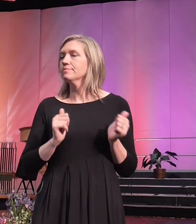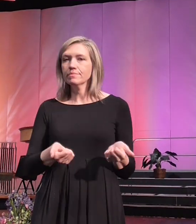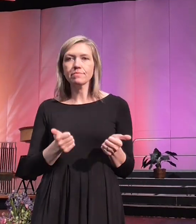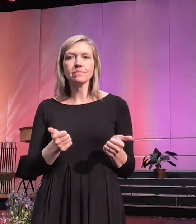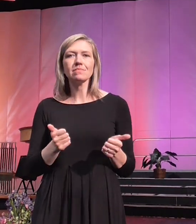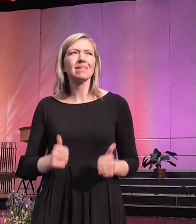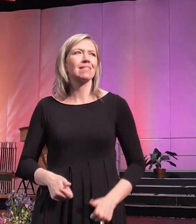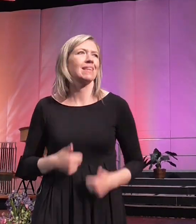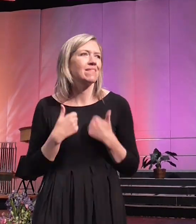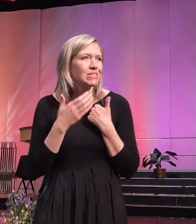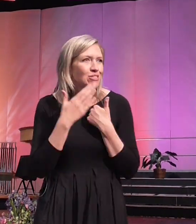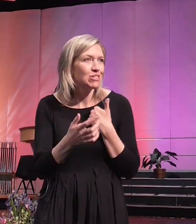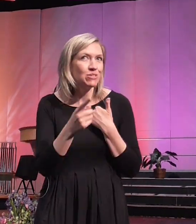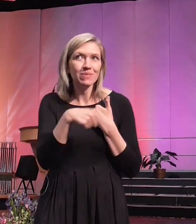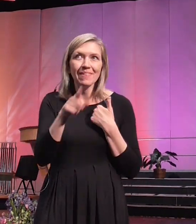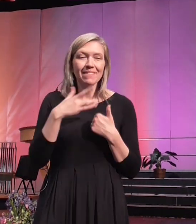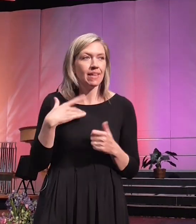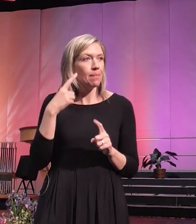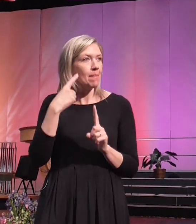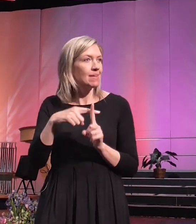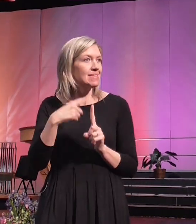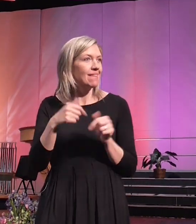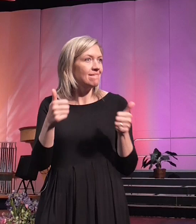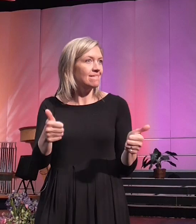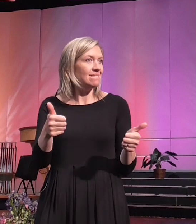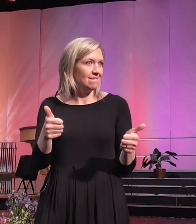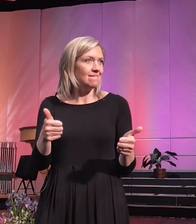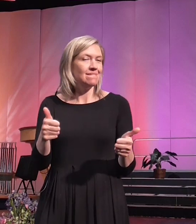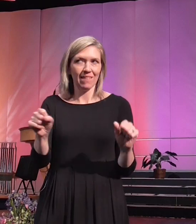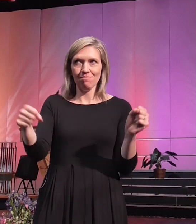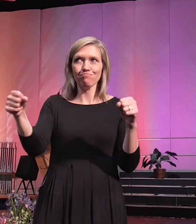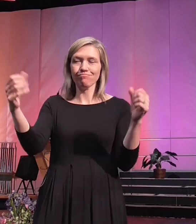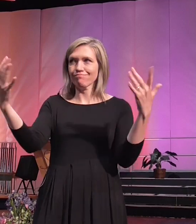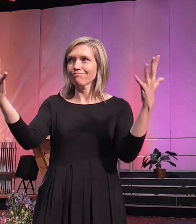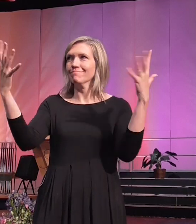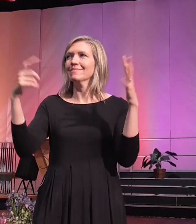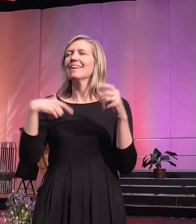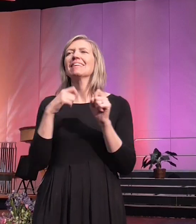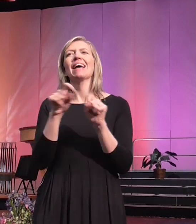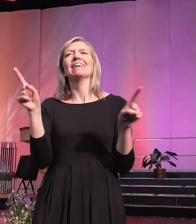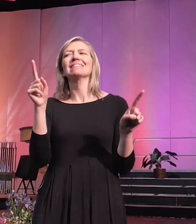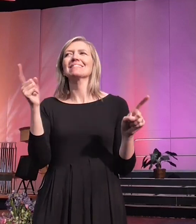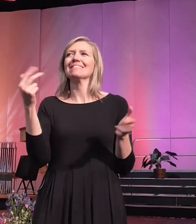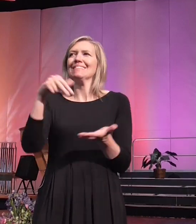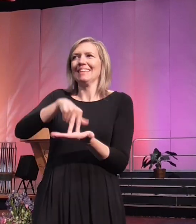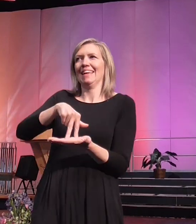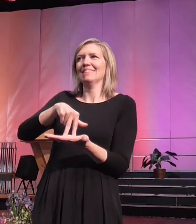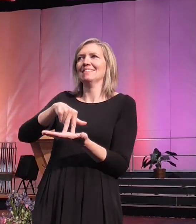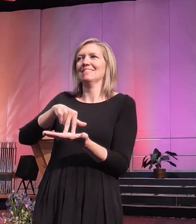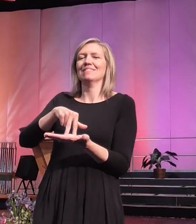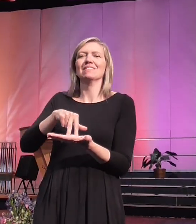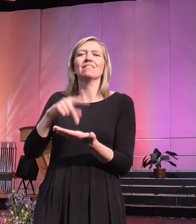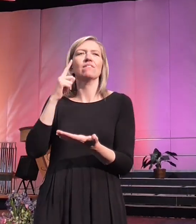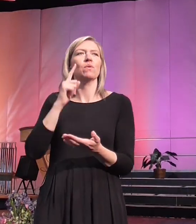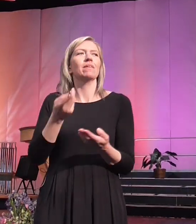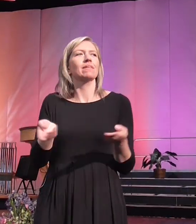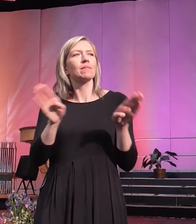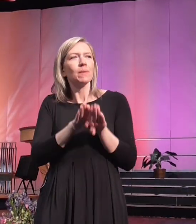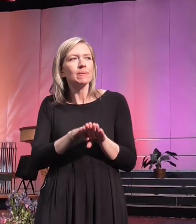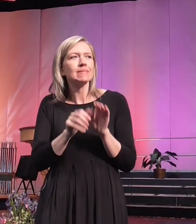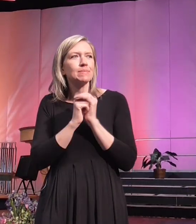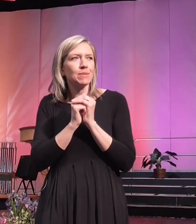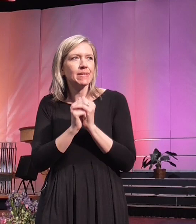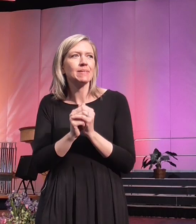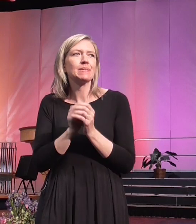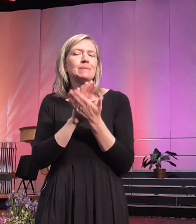Cool. Well, life is good. Everybody feeling positive? All right. So I'd ask you now to stand for the benediction and the